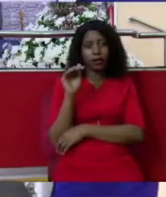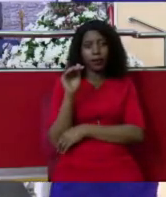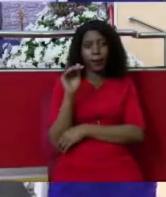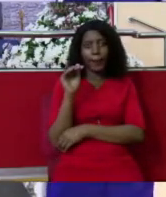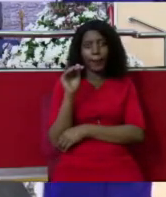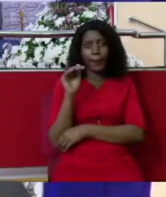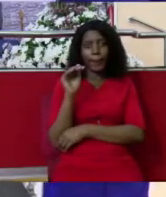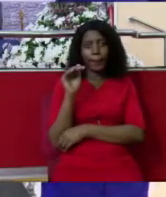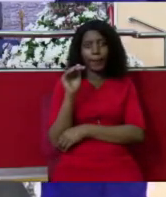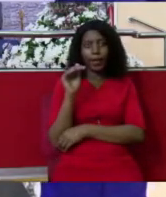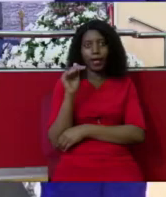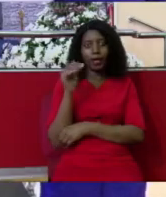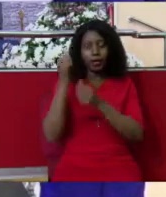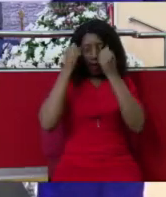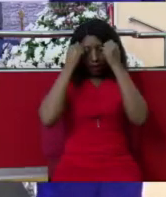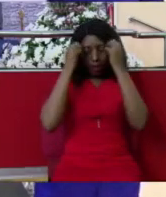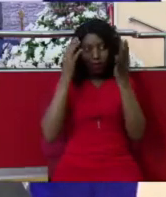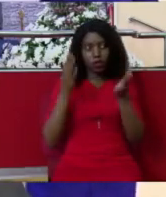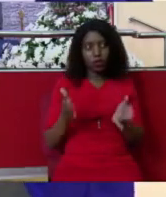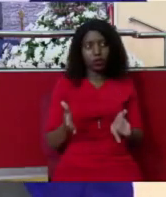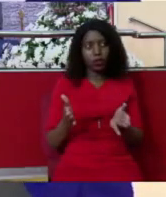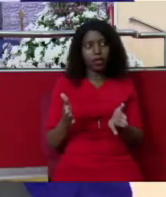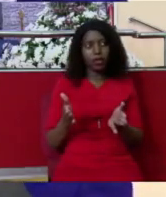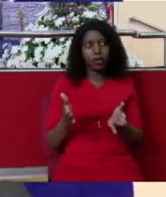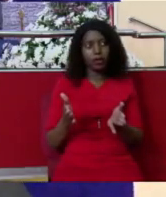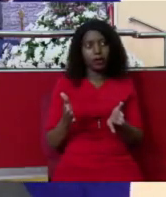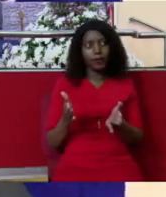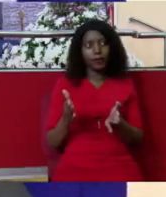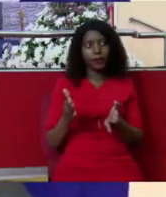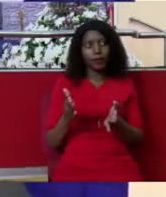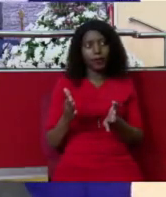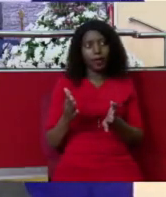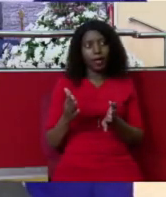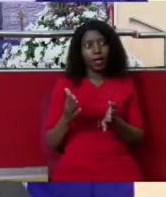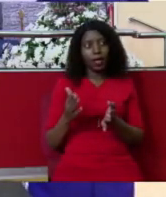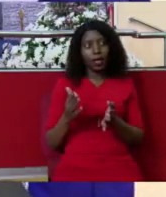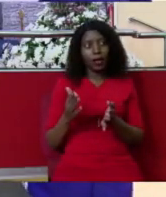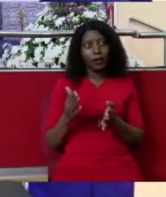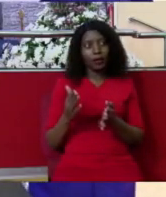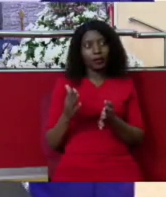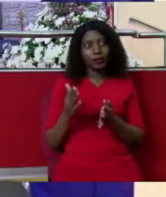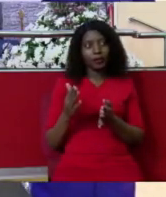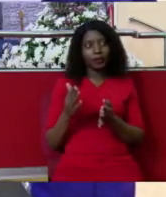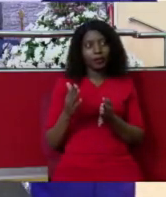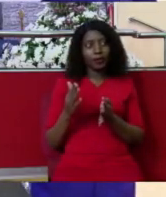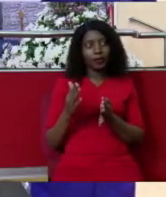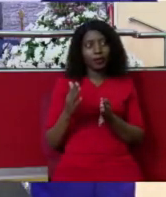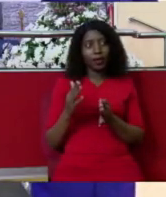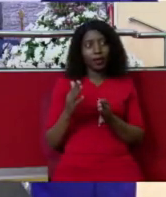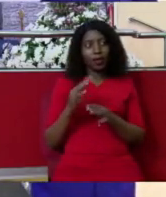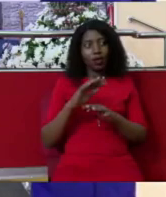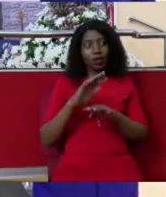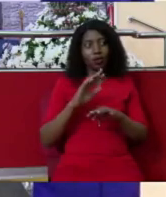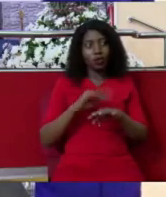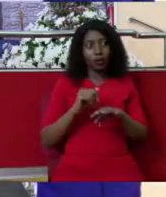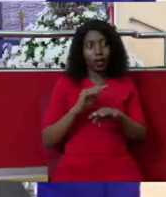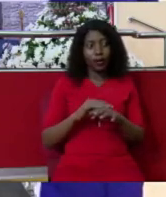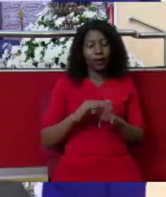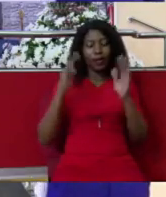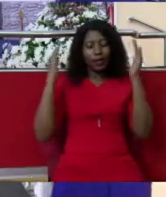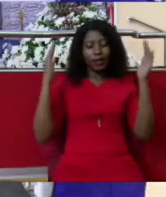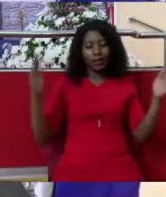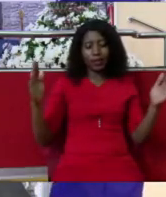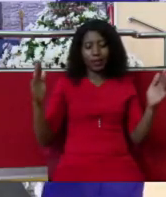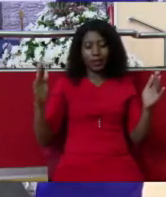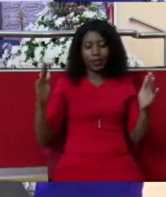she asked her pupils akauliza wanafunzi wake to name the biggest animals that they have ever known. Wakaweza kutaja yule mnyama mkubwa